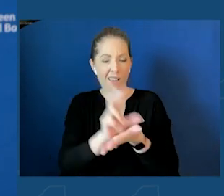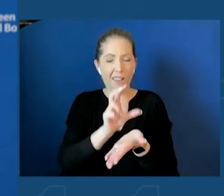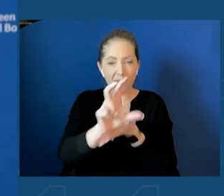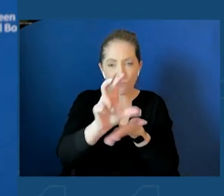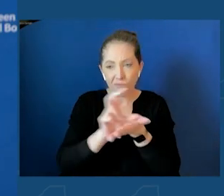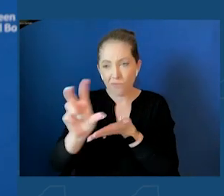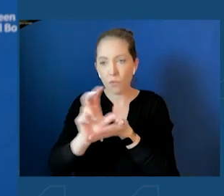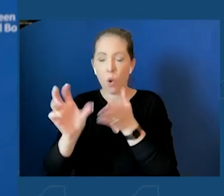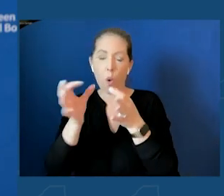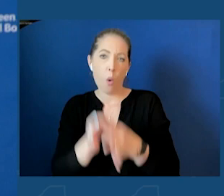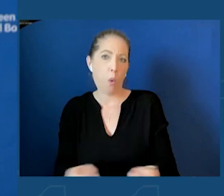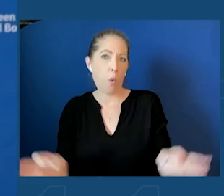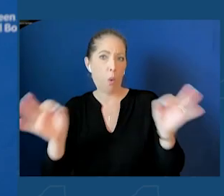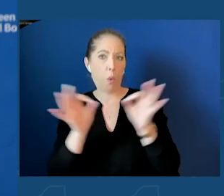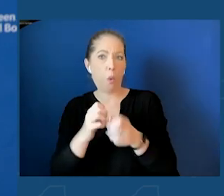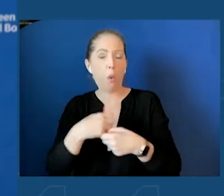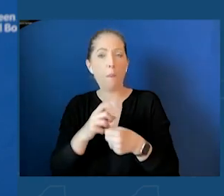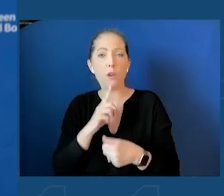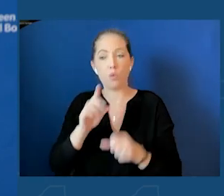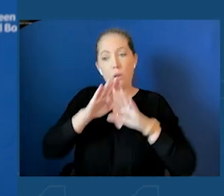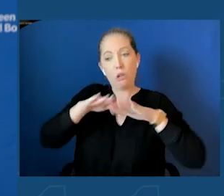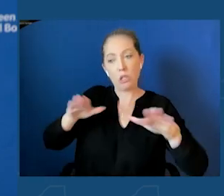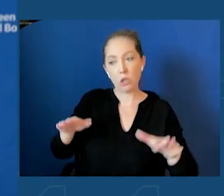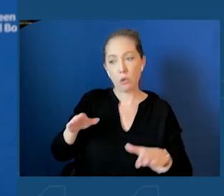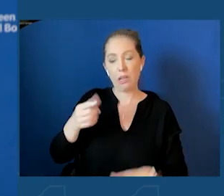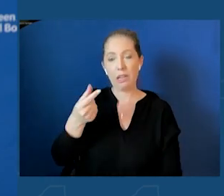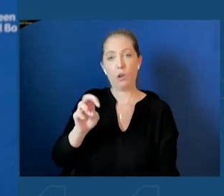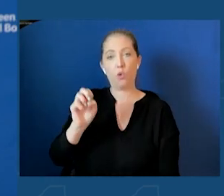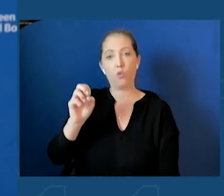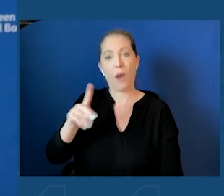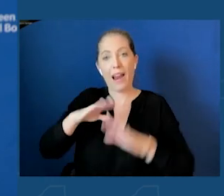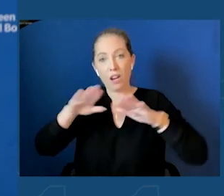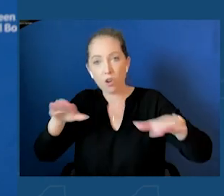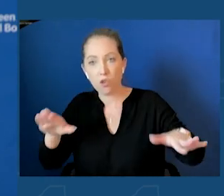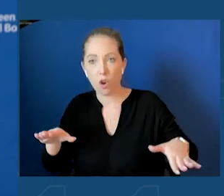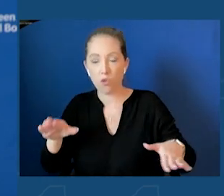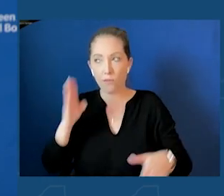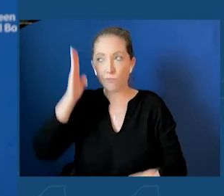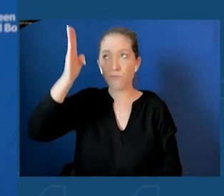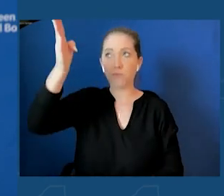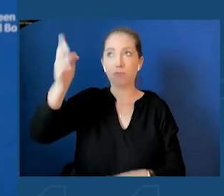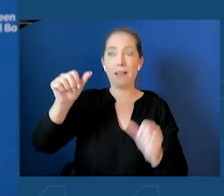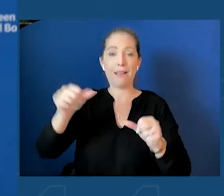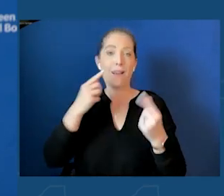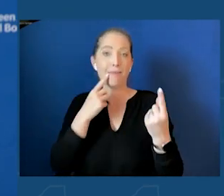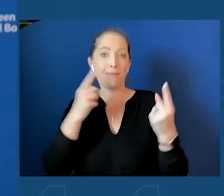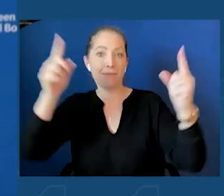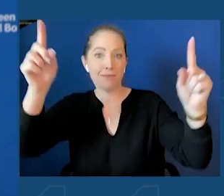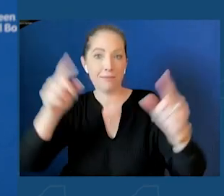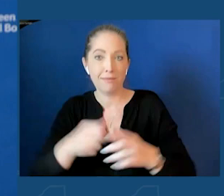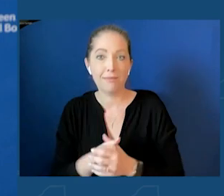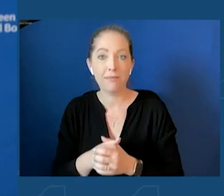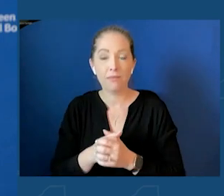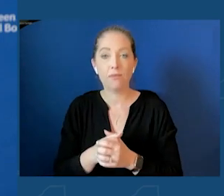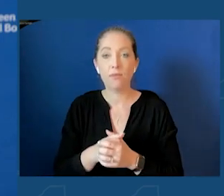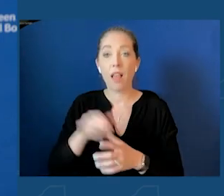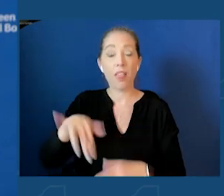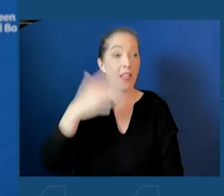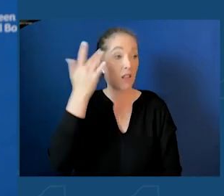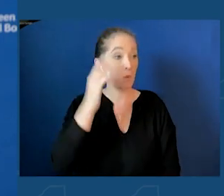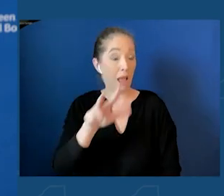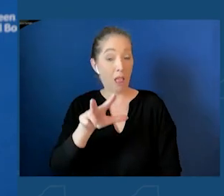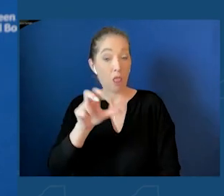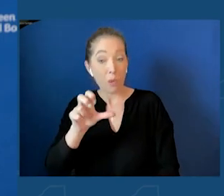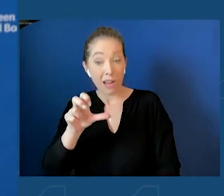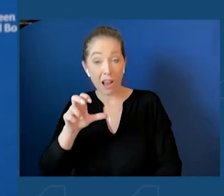our grandkids have a future where they can raise their families here and they can thrive. It's why 300 organizations, environmental groups like my own,